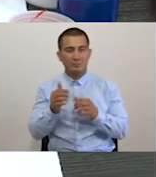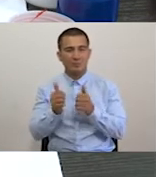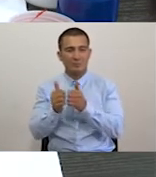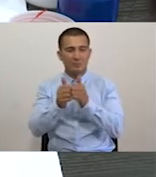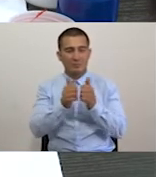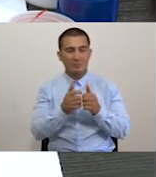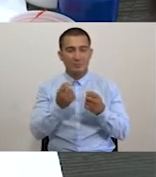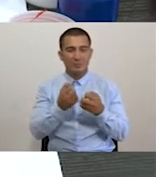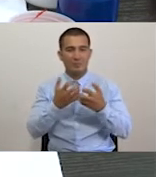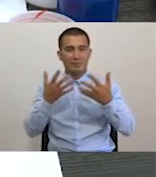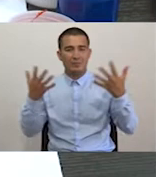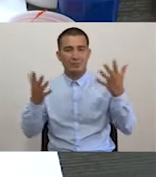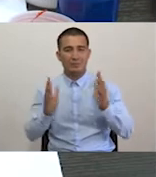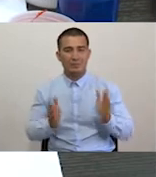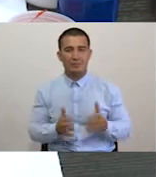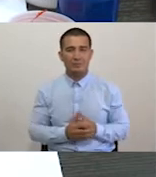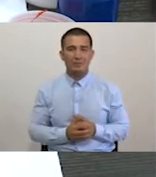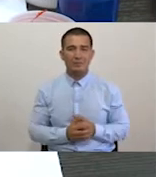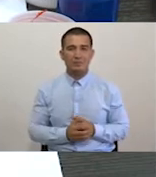Atrofga qaratib, ocharib boradi.